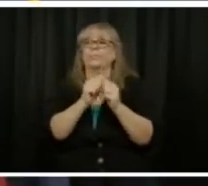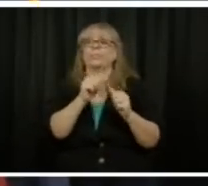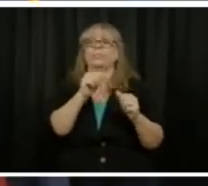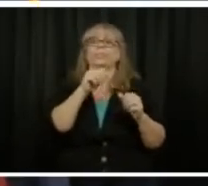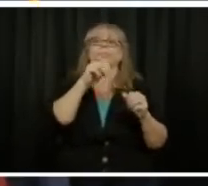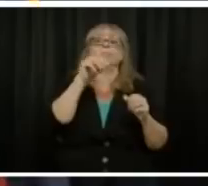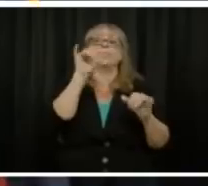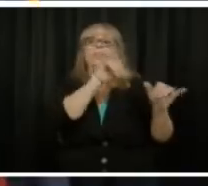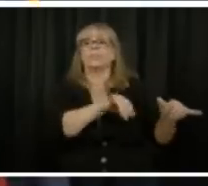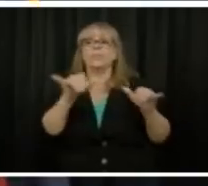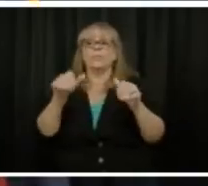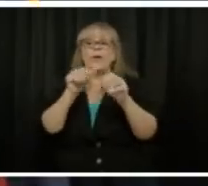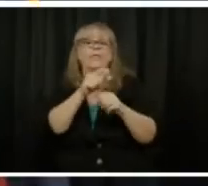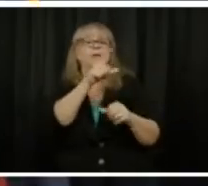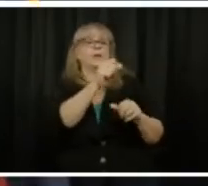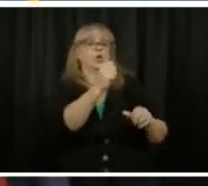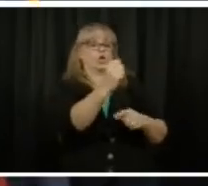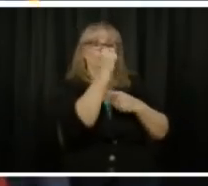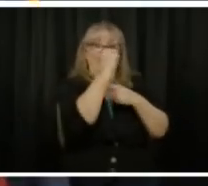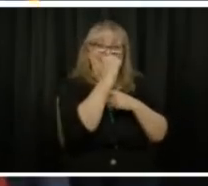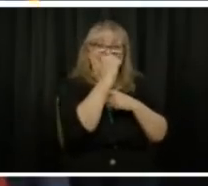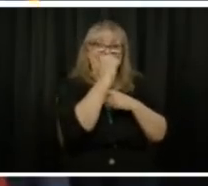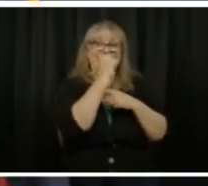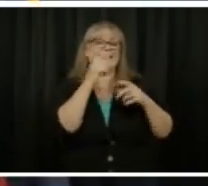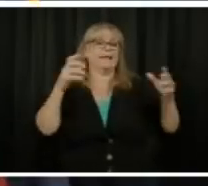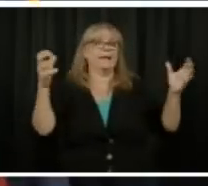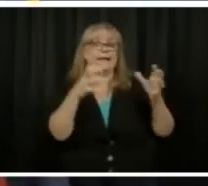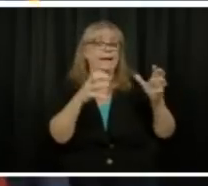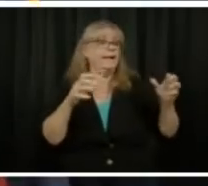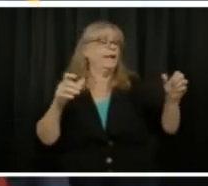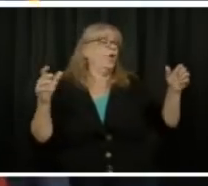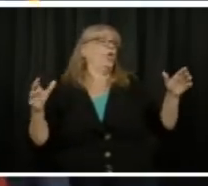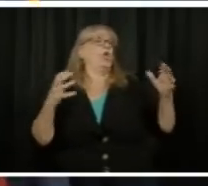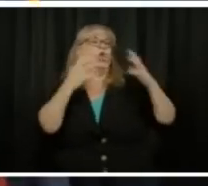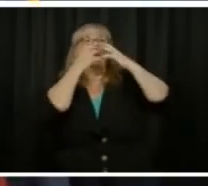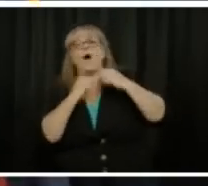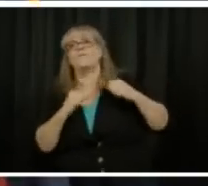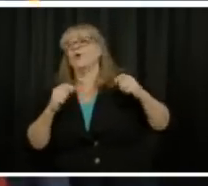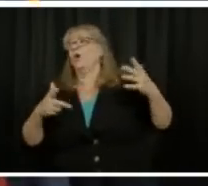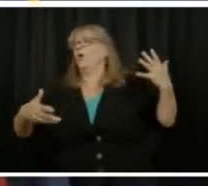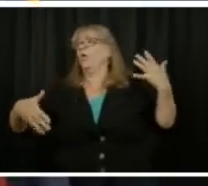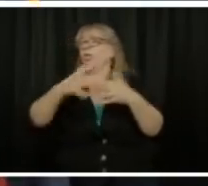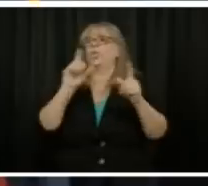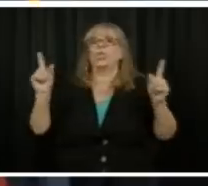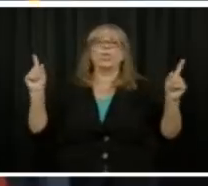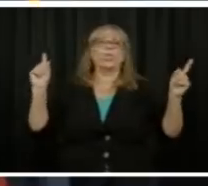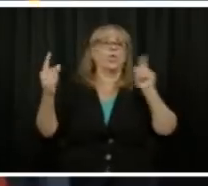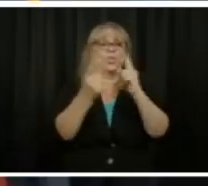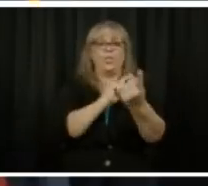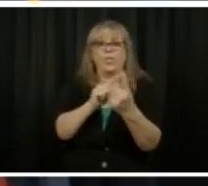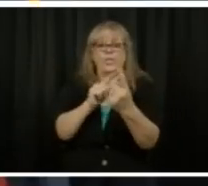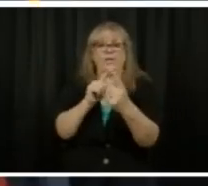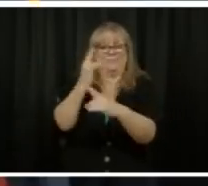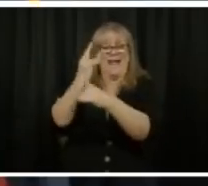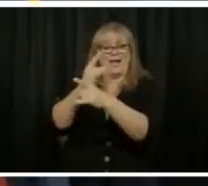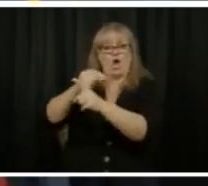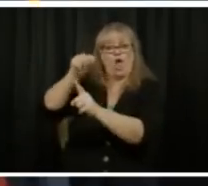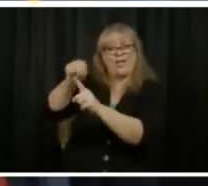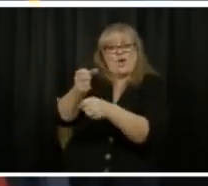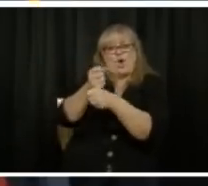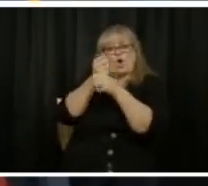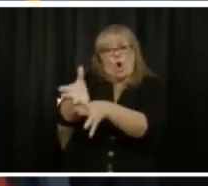inhibitions, by sending this message that we have a last call at 10 o'clock, and we're very serious that young people should be getting together in